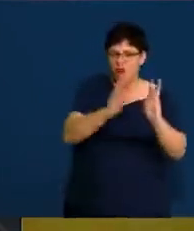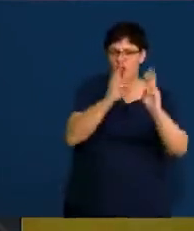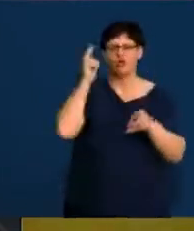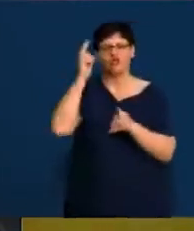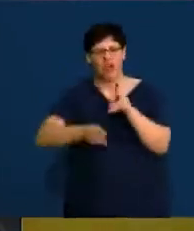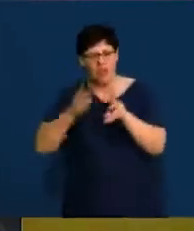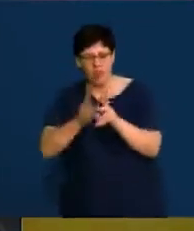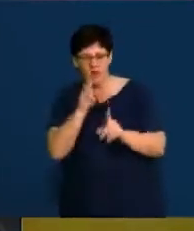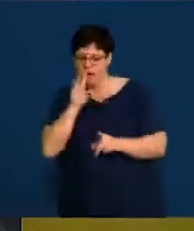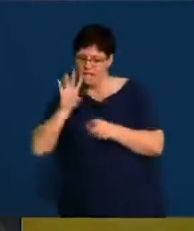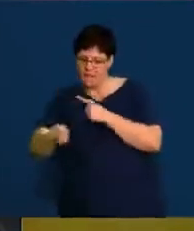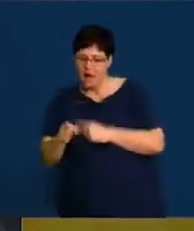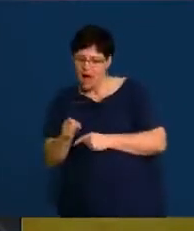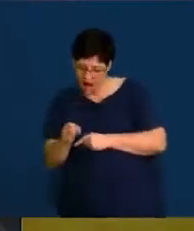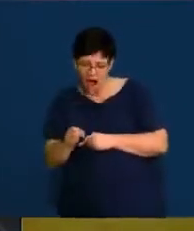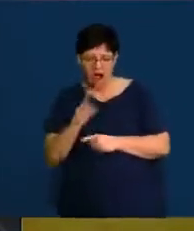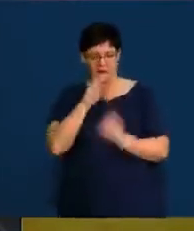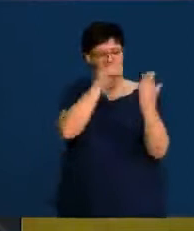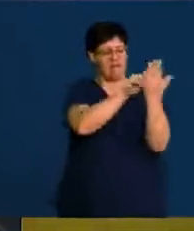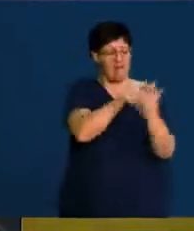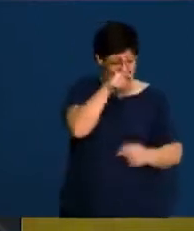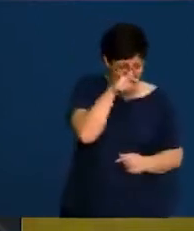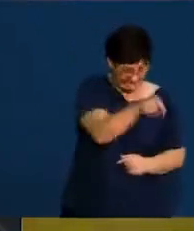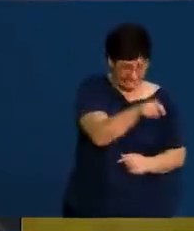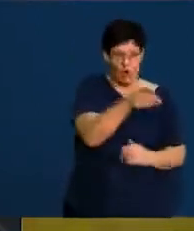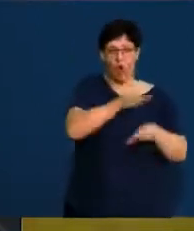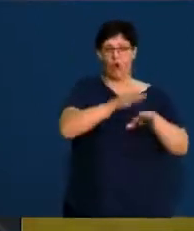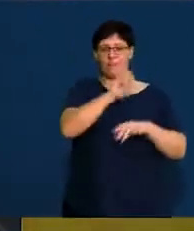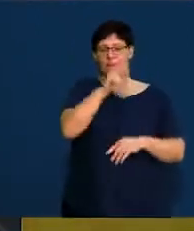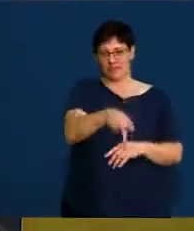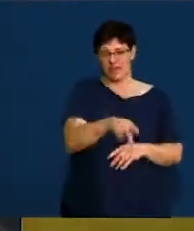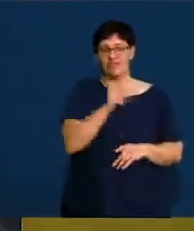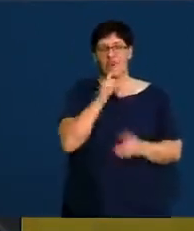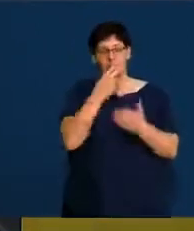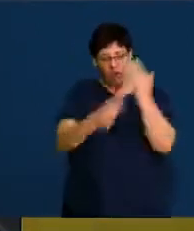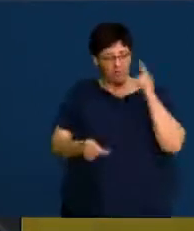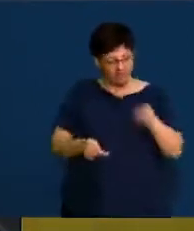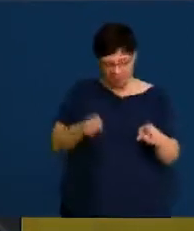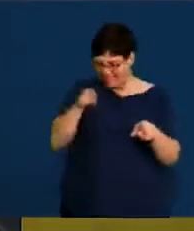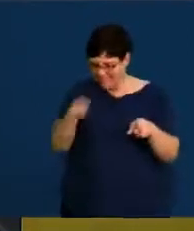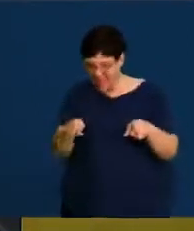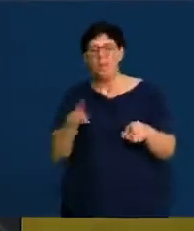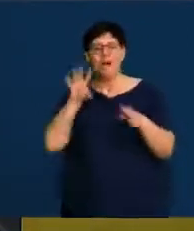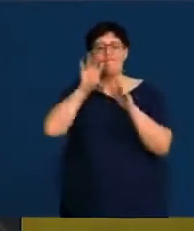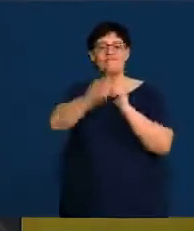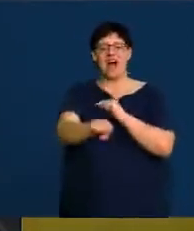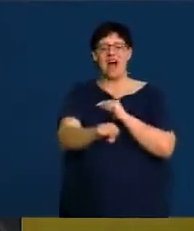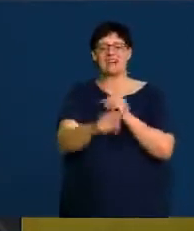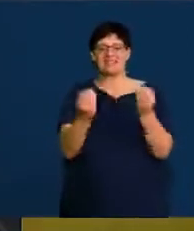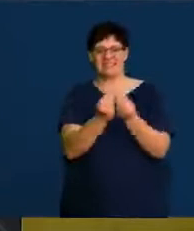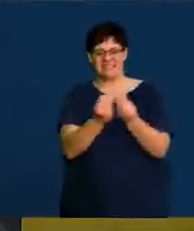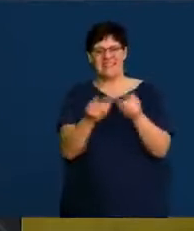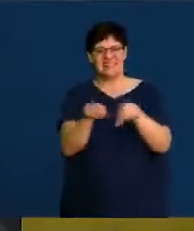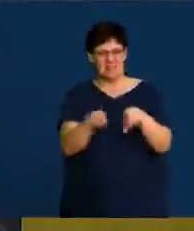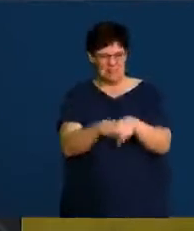railway lines. This would assist you in understanding both on the topographical map and the orthophoto map the